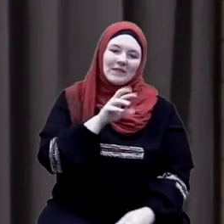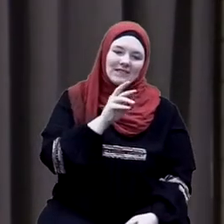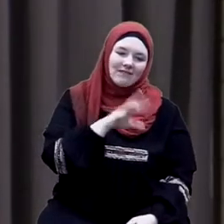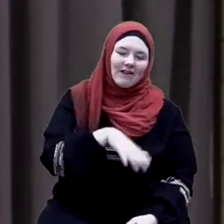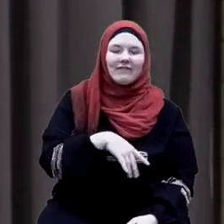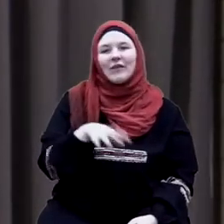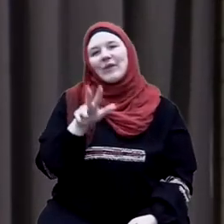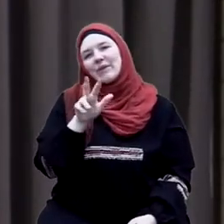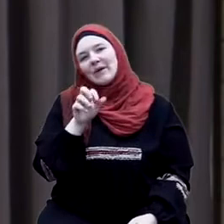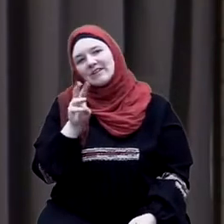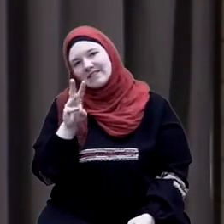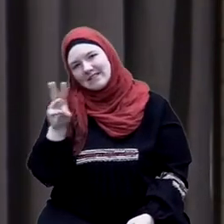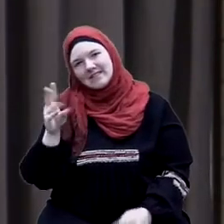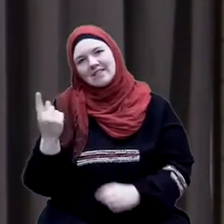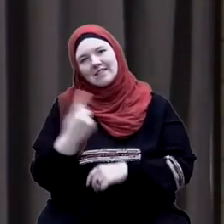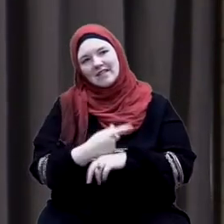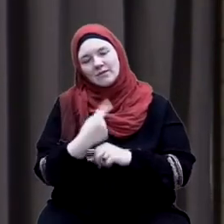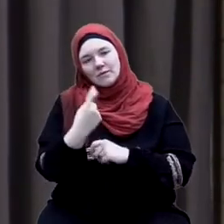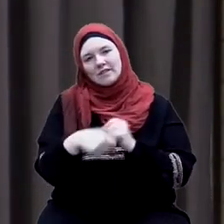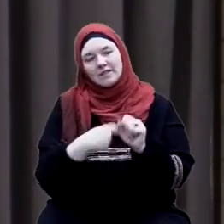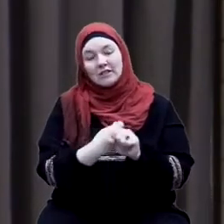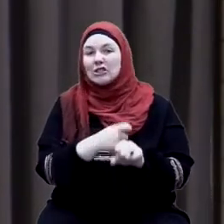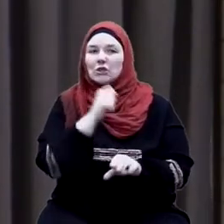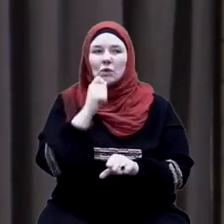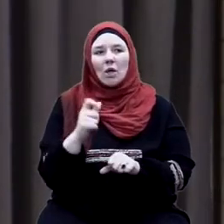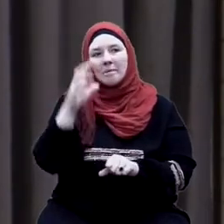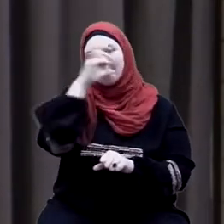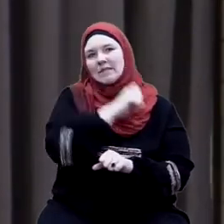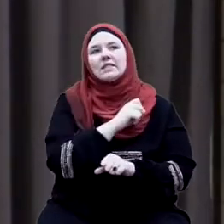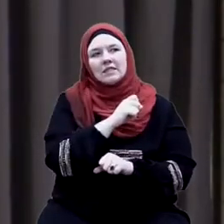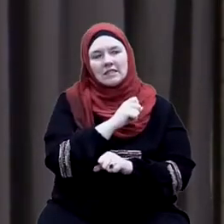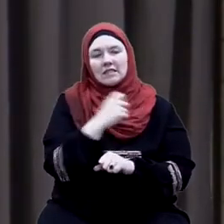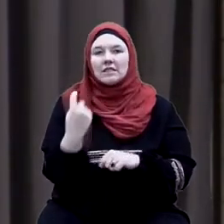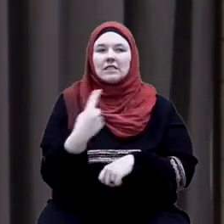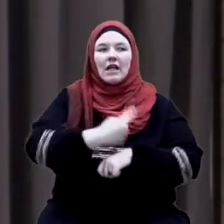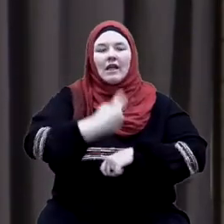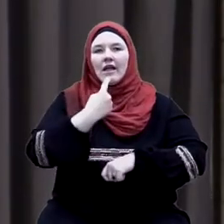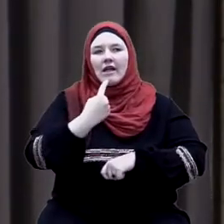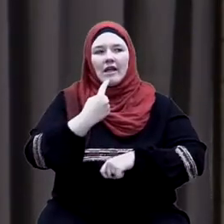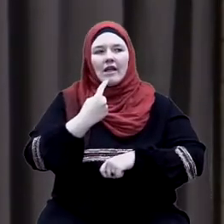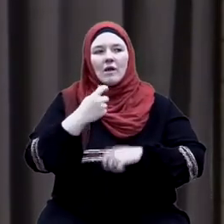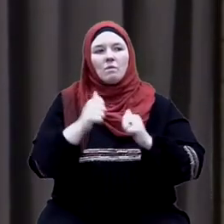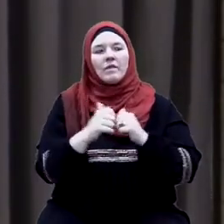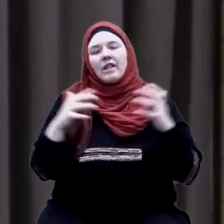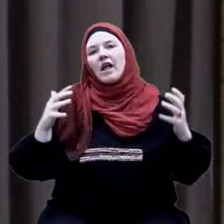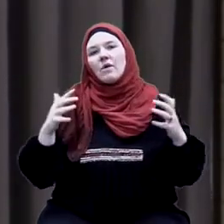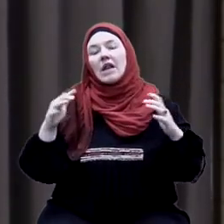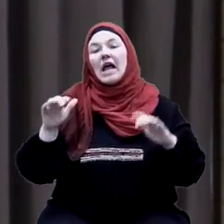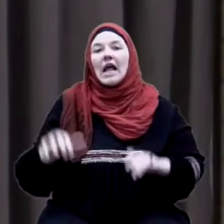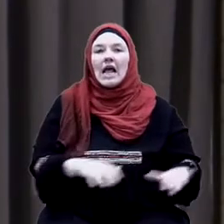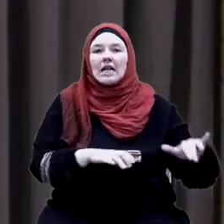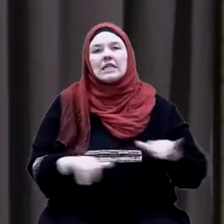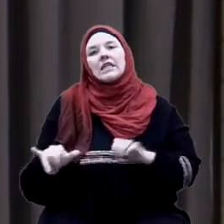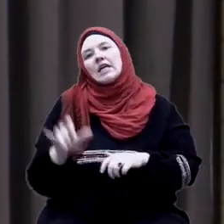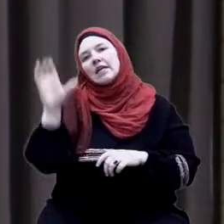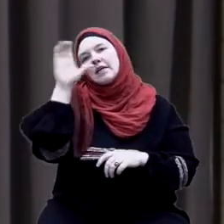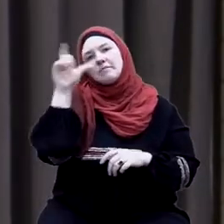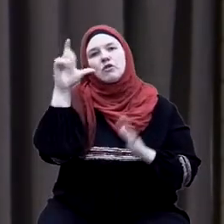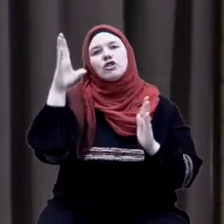365 or 366. So don't miss a beat or a day without acting like a